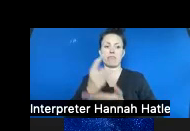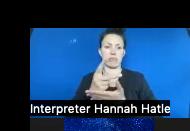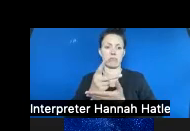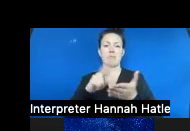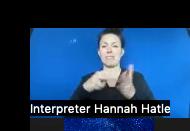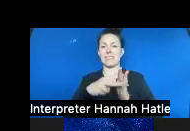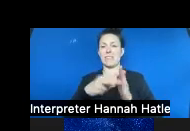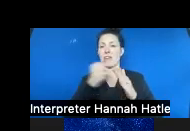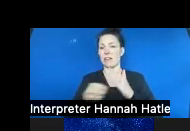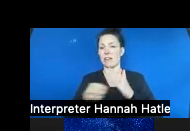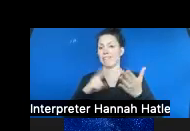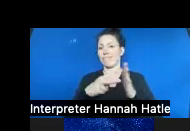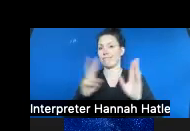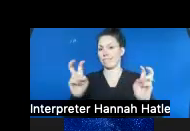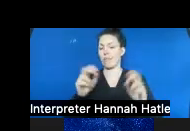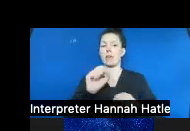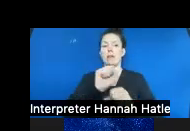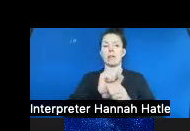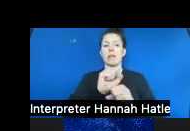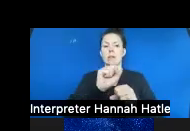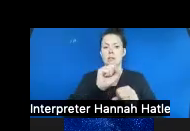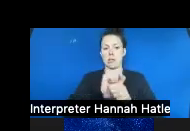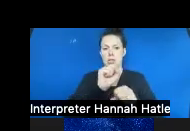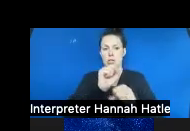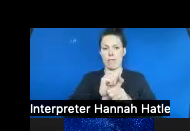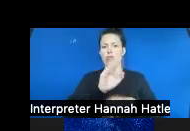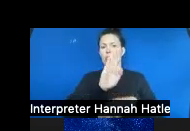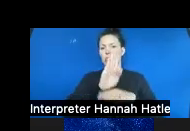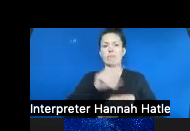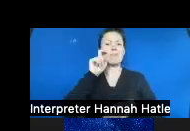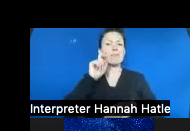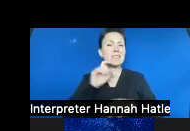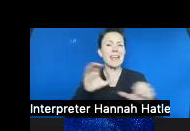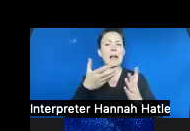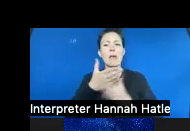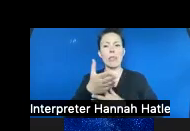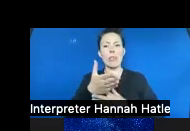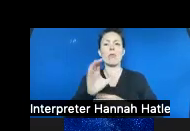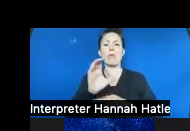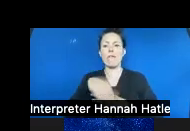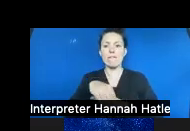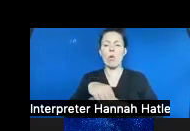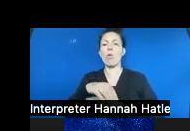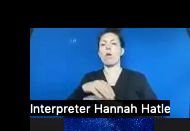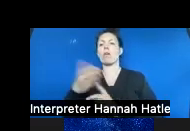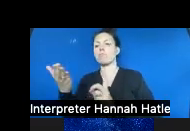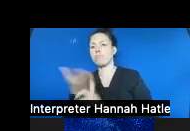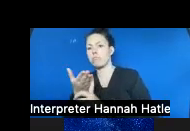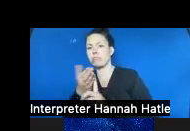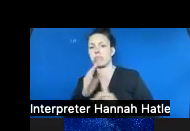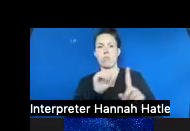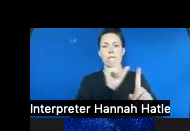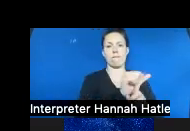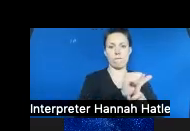trafficking as a commercial sex act, again, through force and fraud and coercion. Again, has to be over the age